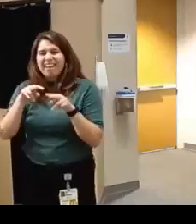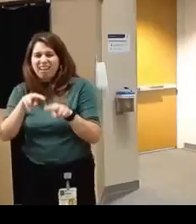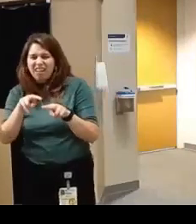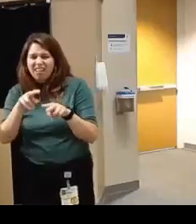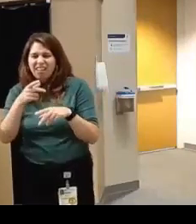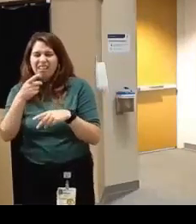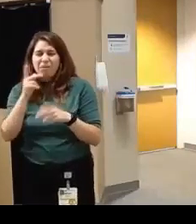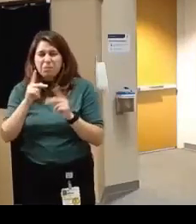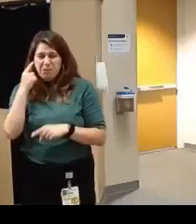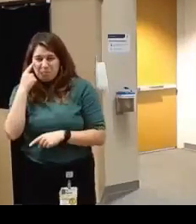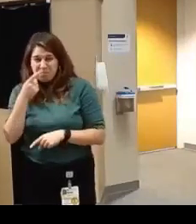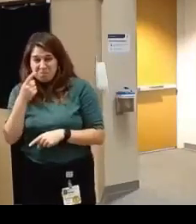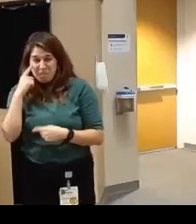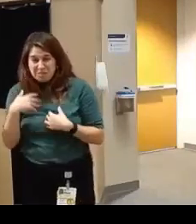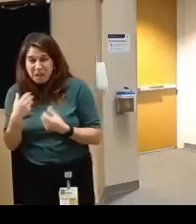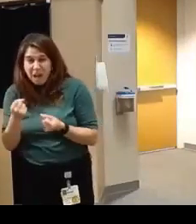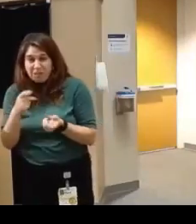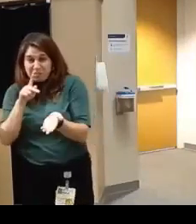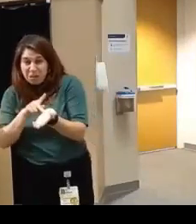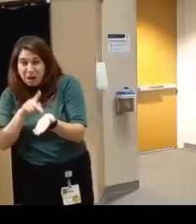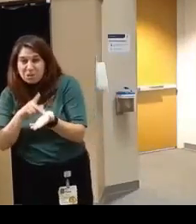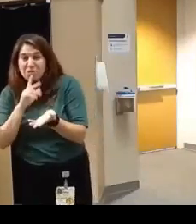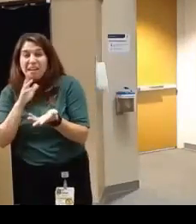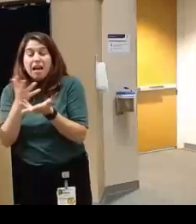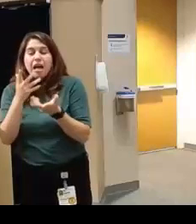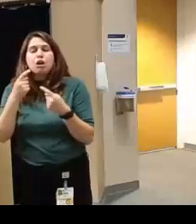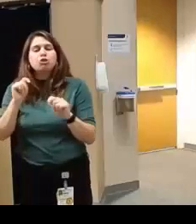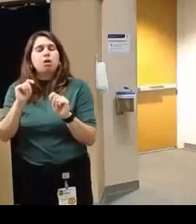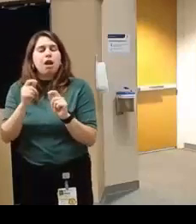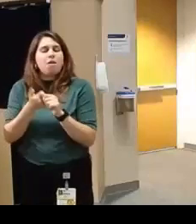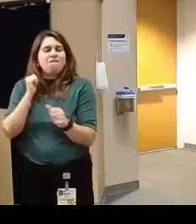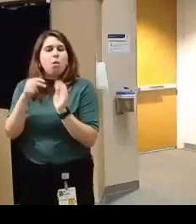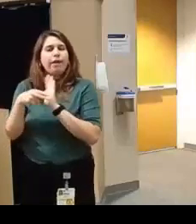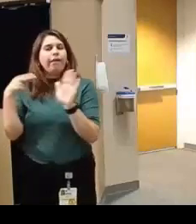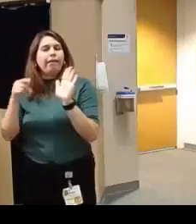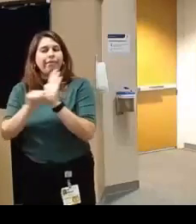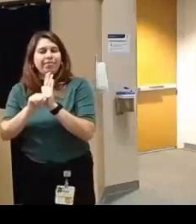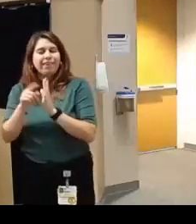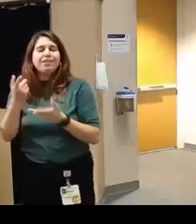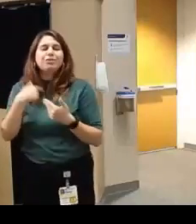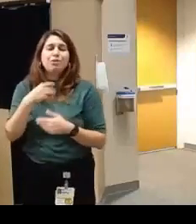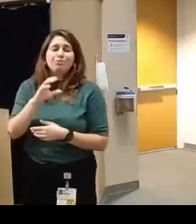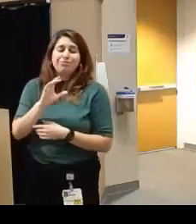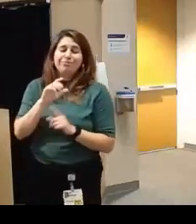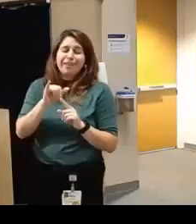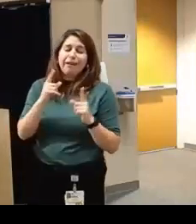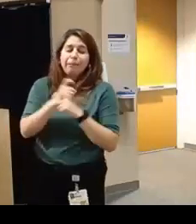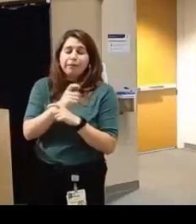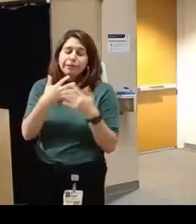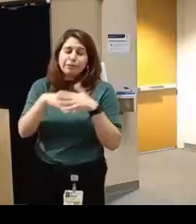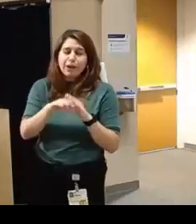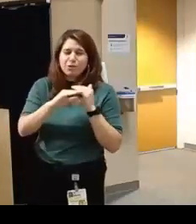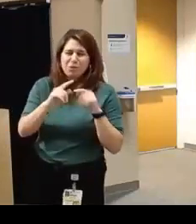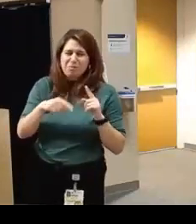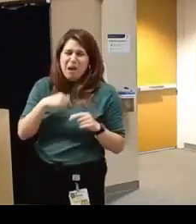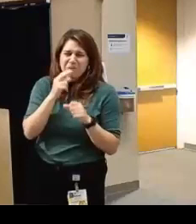word psychiatry or mental health. Complexity Intervention Unit. So I don't use it because I don't think it actually describes what we do. And then